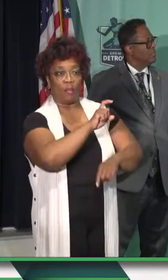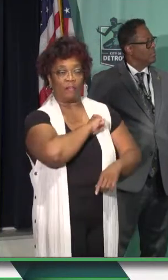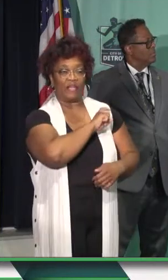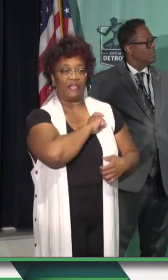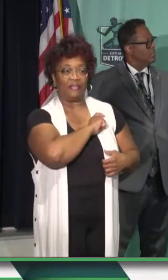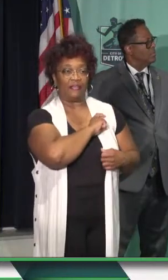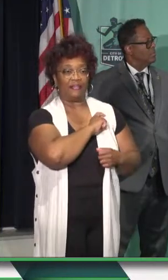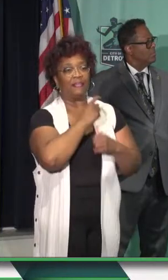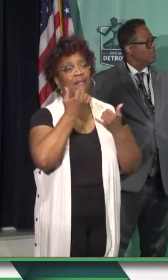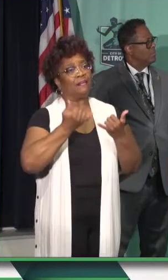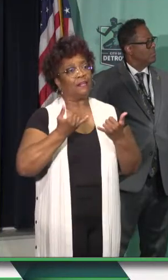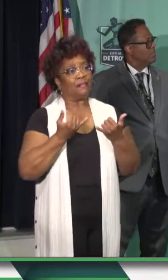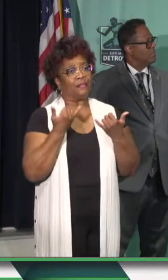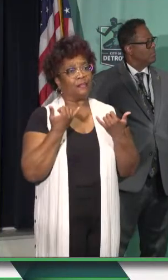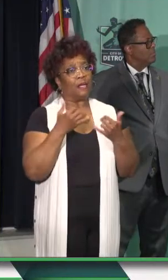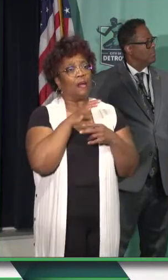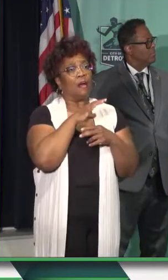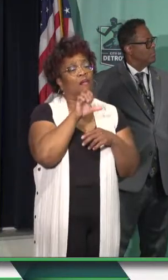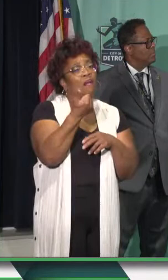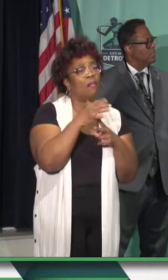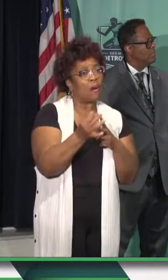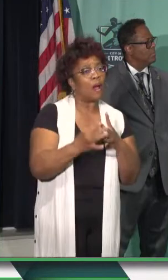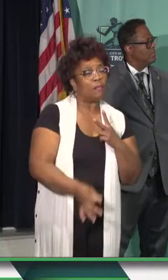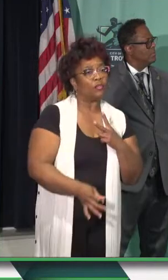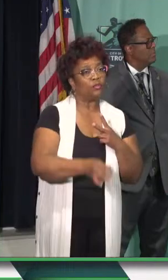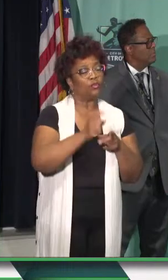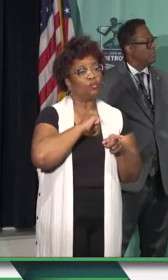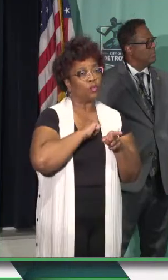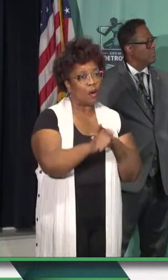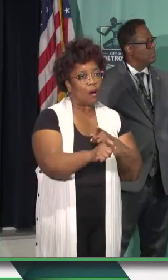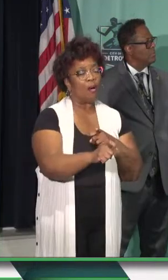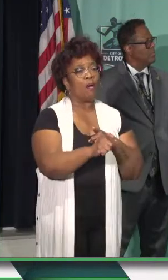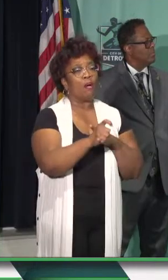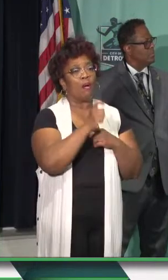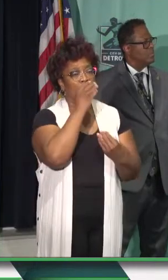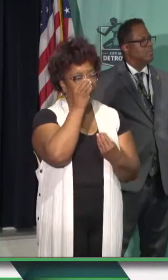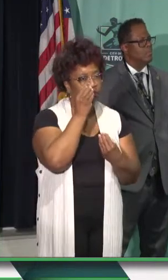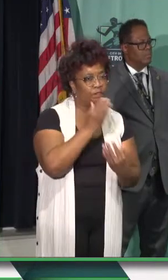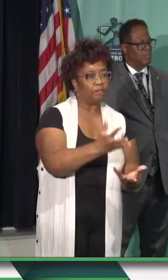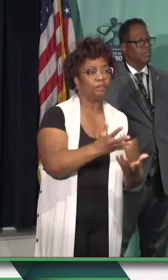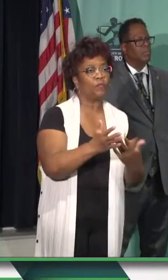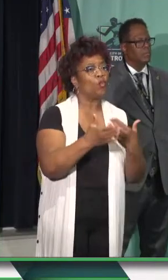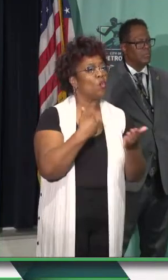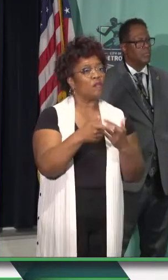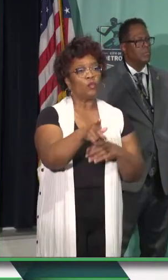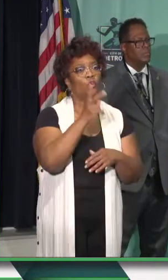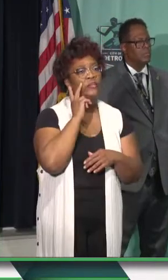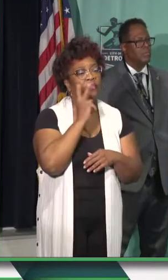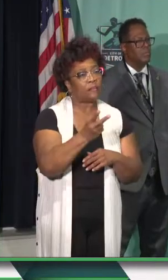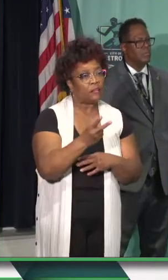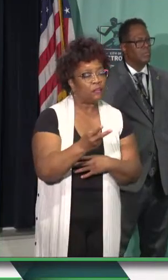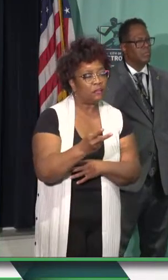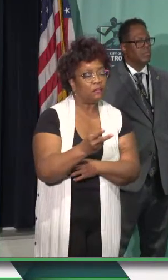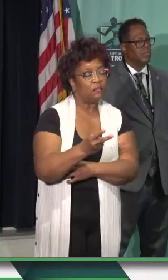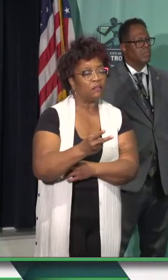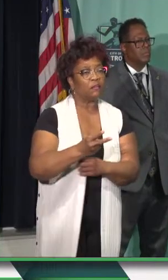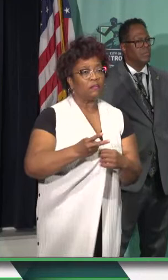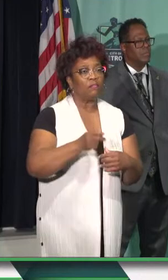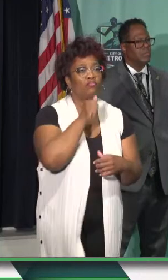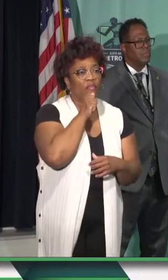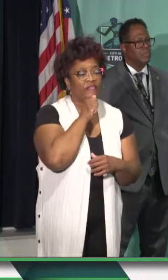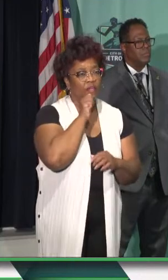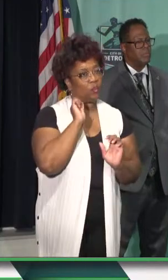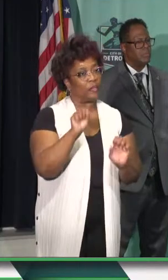another option. Detroit Rewards TV, an opportunity for you to submit whatever you saw or see